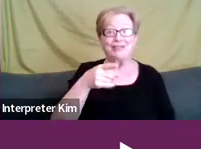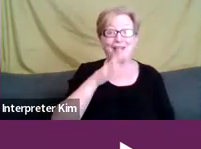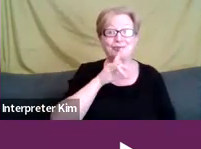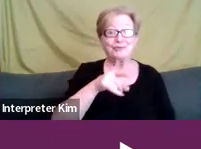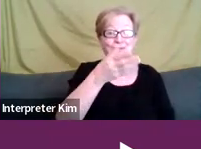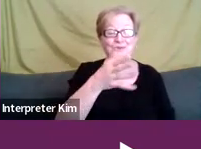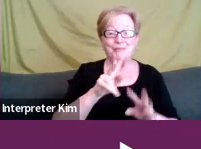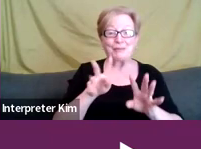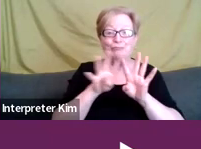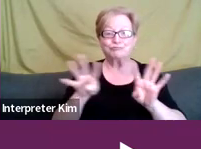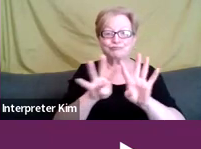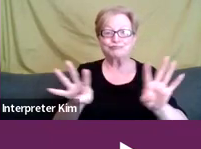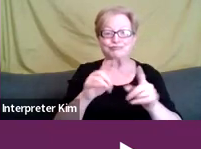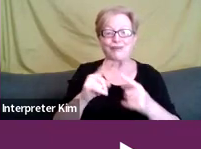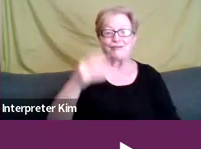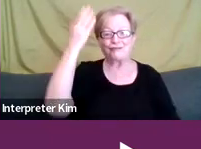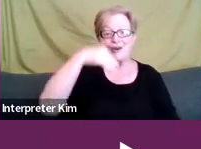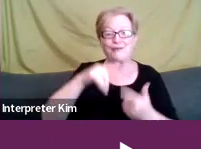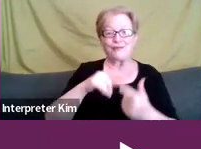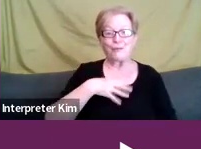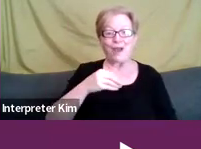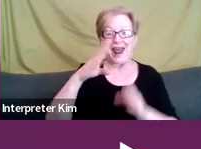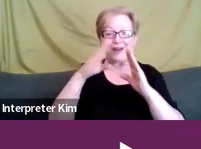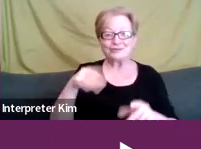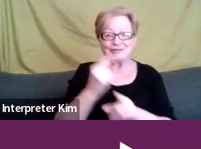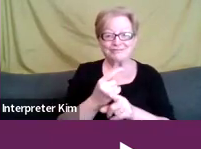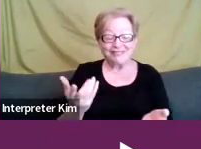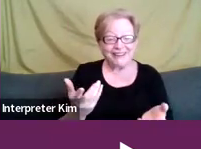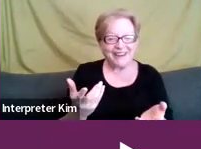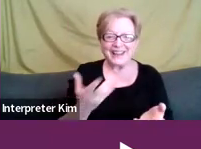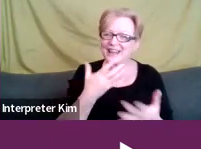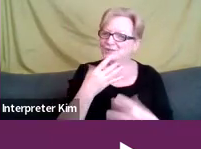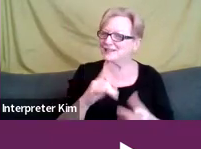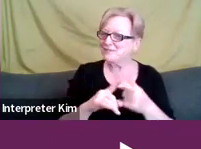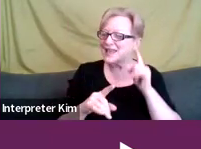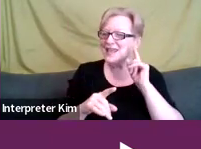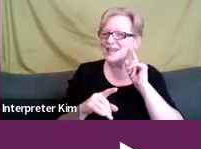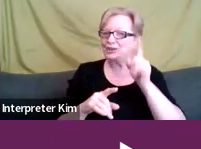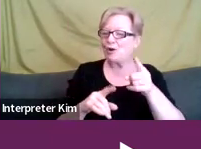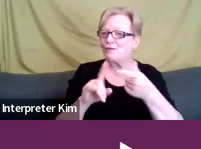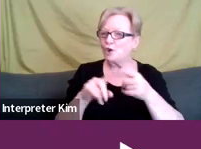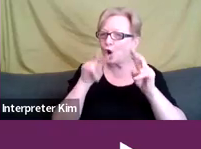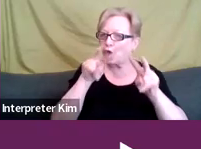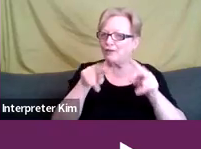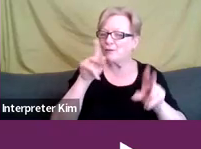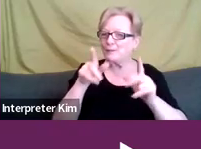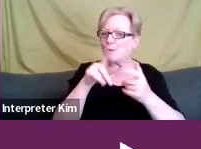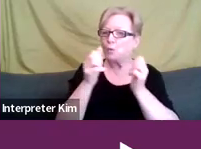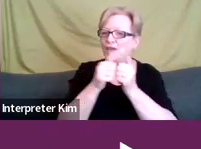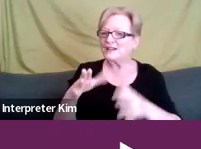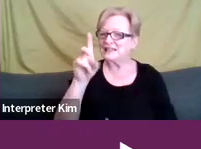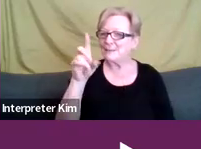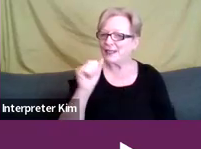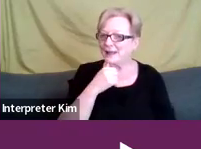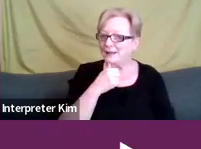But it is one of the things I've learned is that if you're looking for images of people with disabilities of any